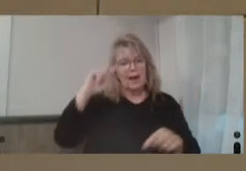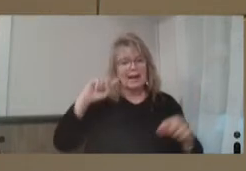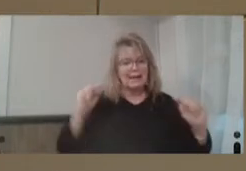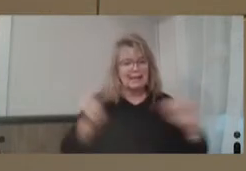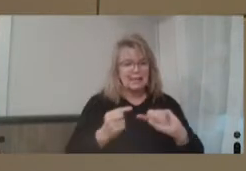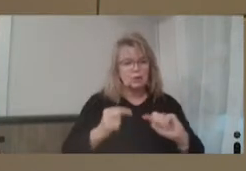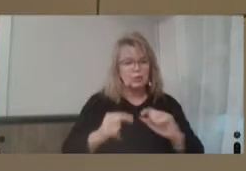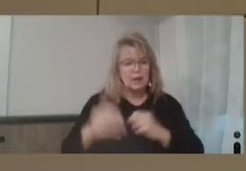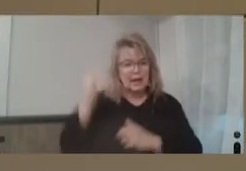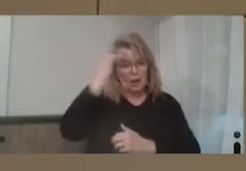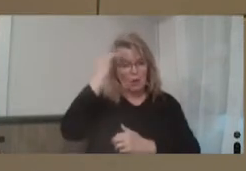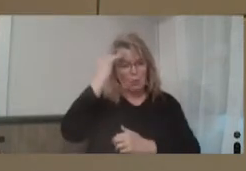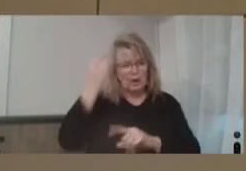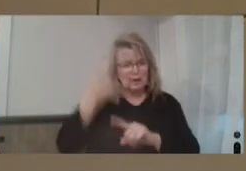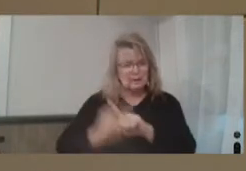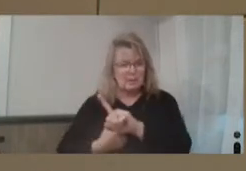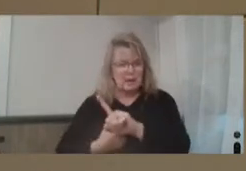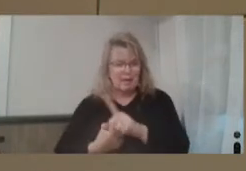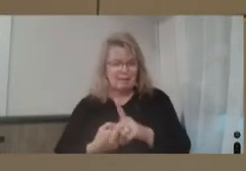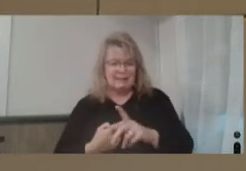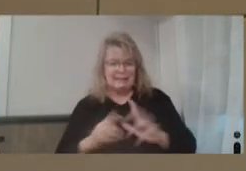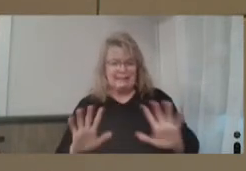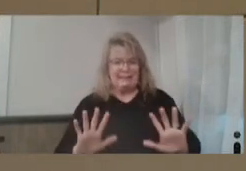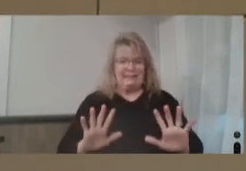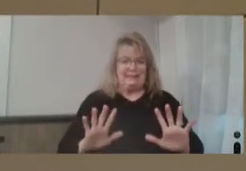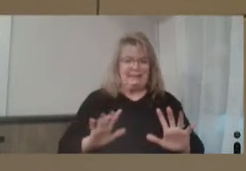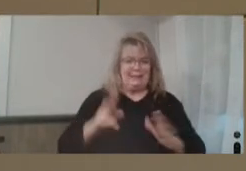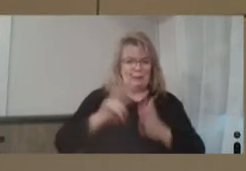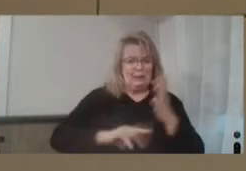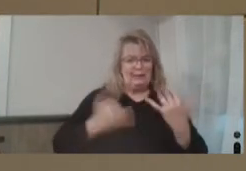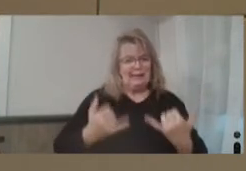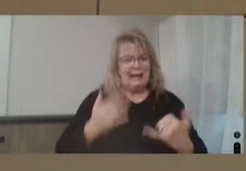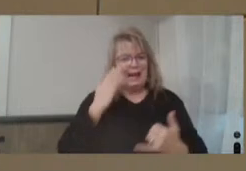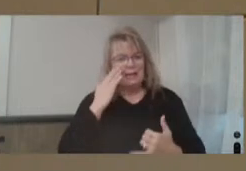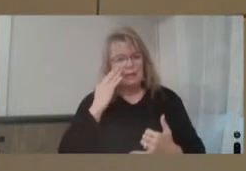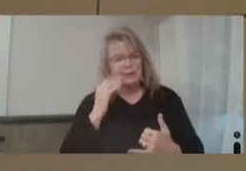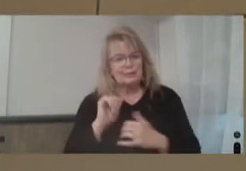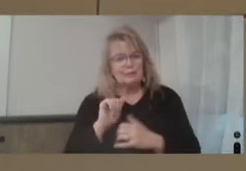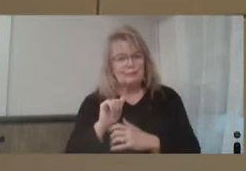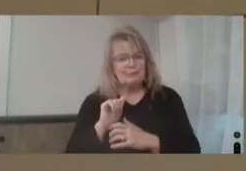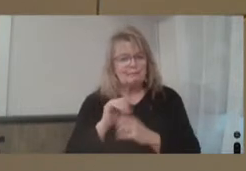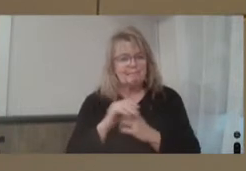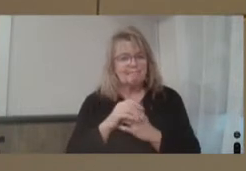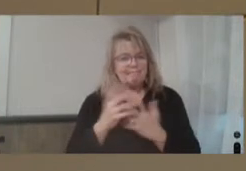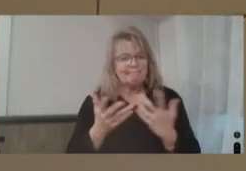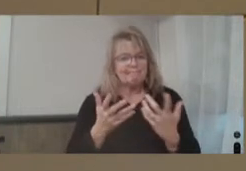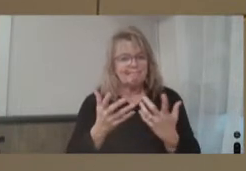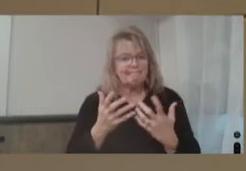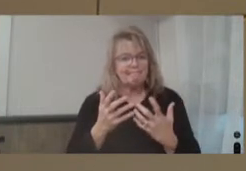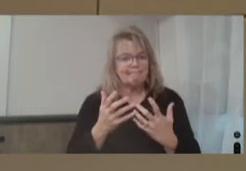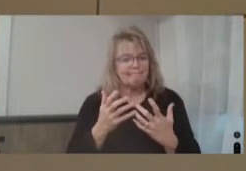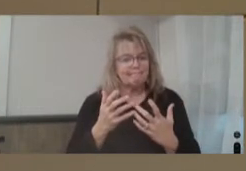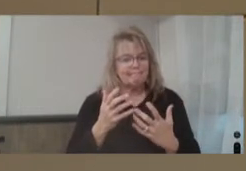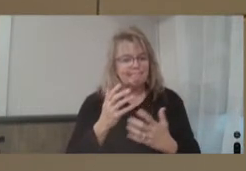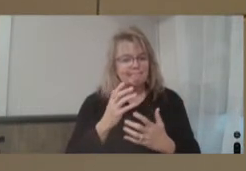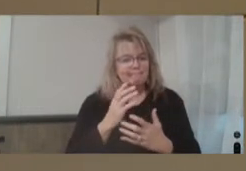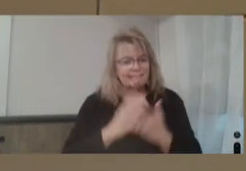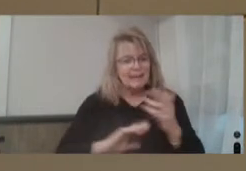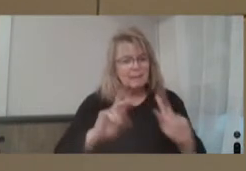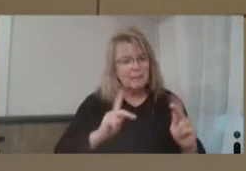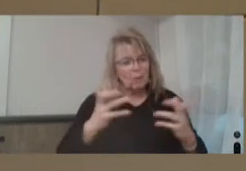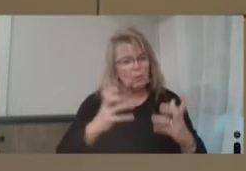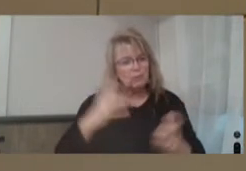was kind of hesitant to read it today because I know that there are folks here that want to really come before us and talk about some important